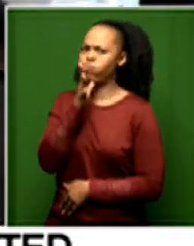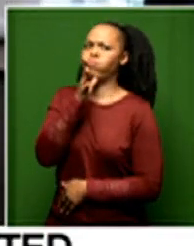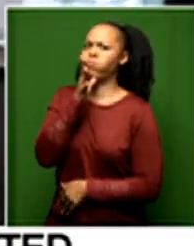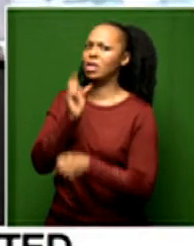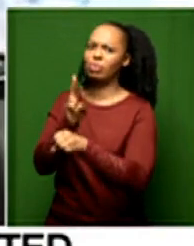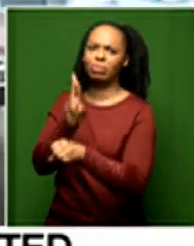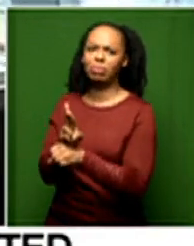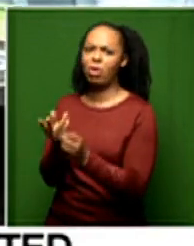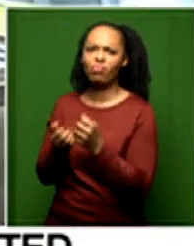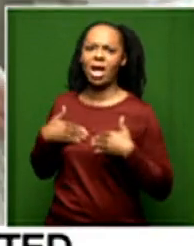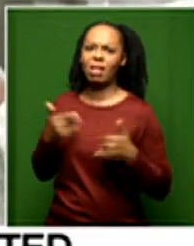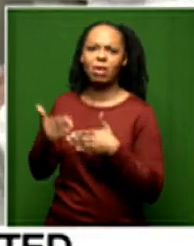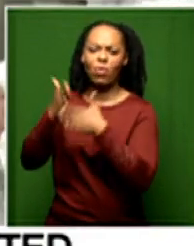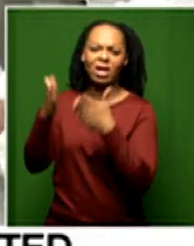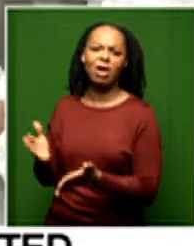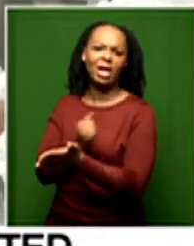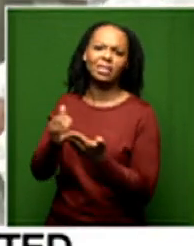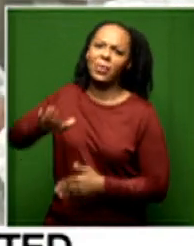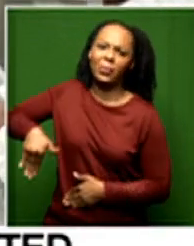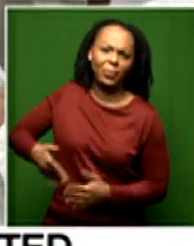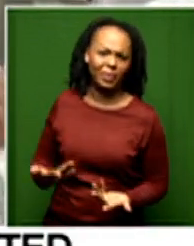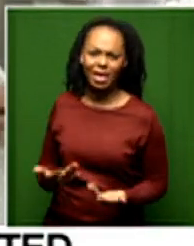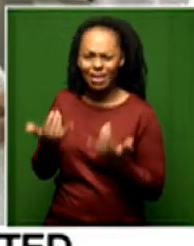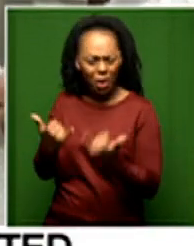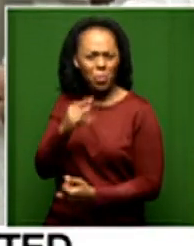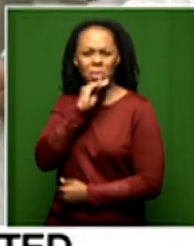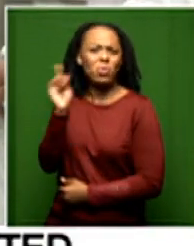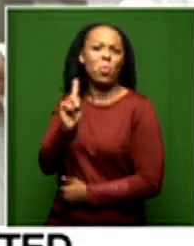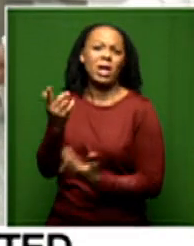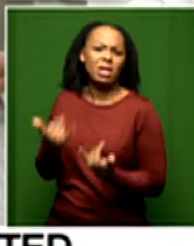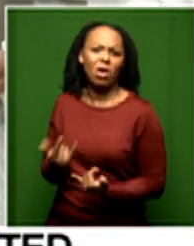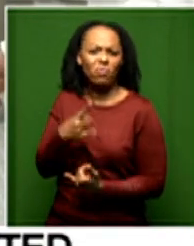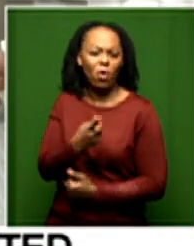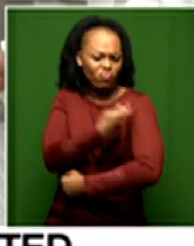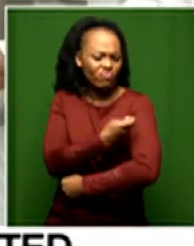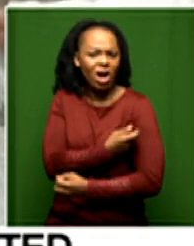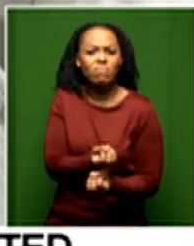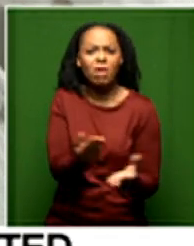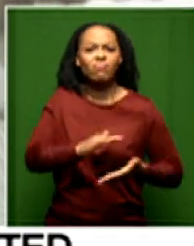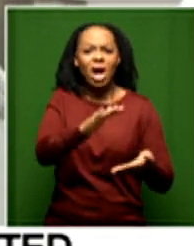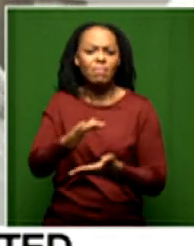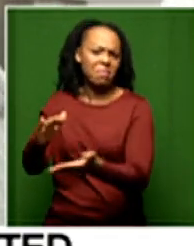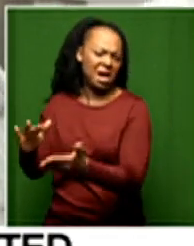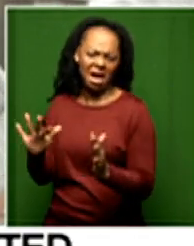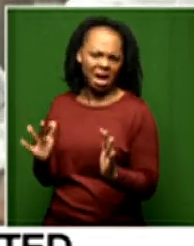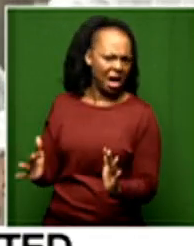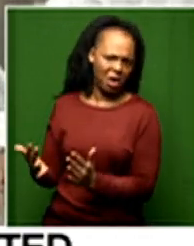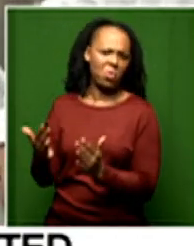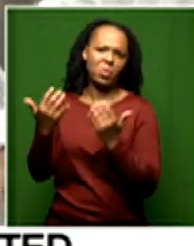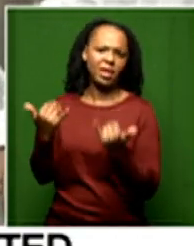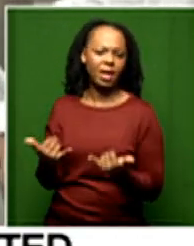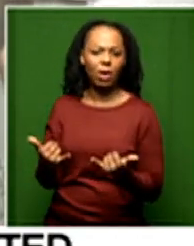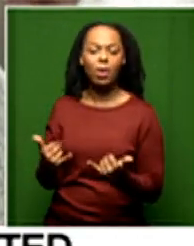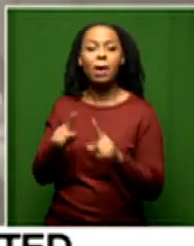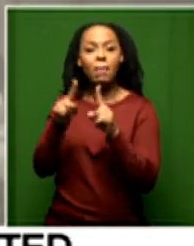And what does that then mean for the rollout program for these vaccines? But in addition to that,